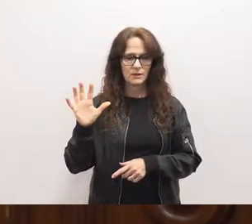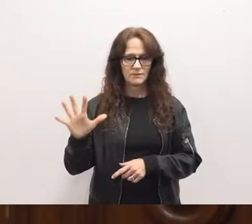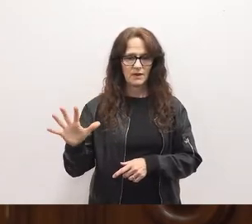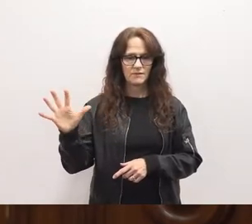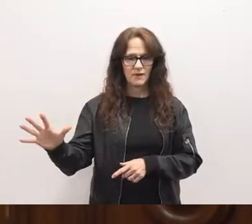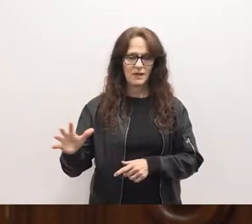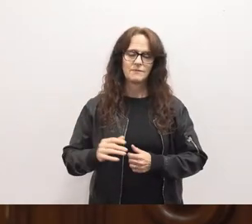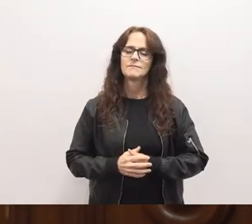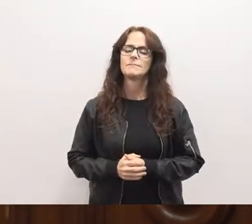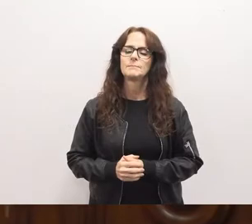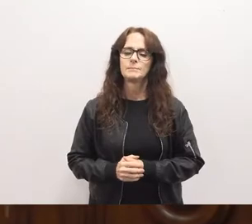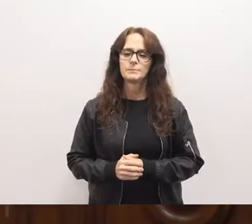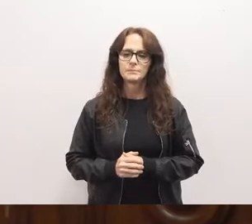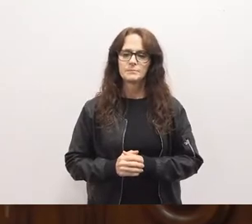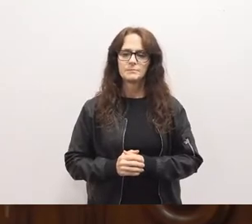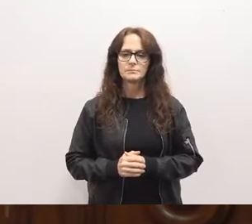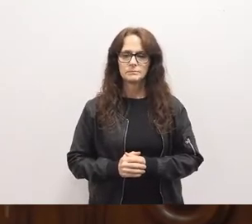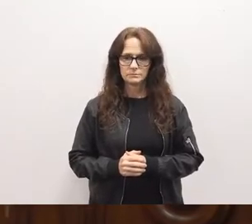14566355.